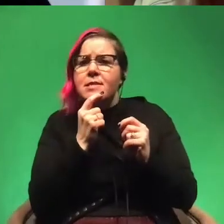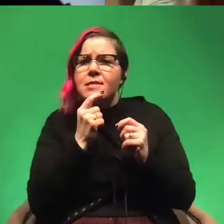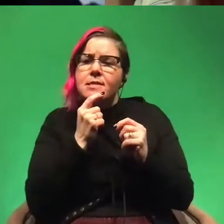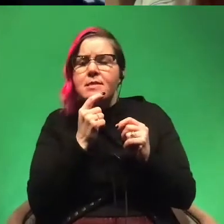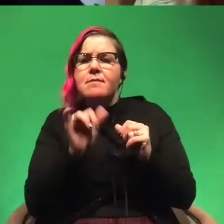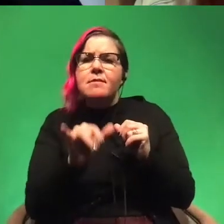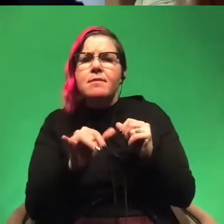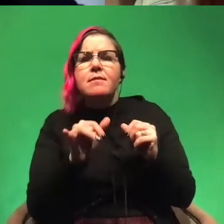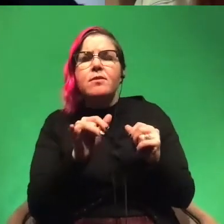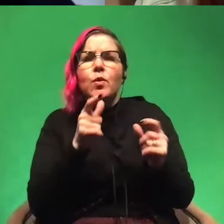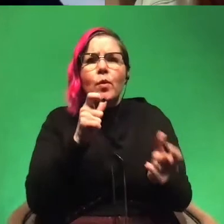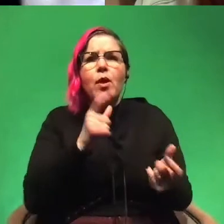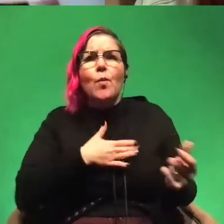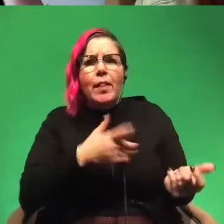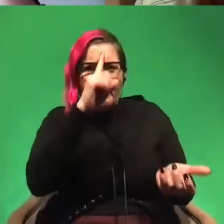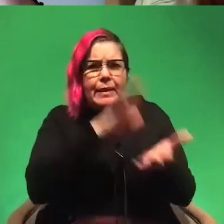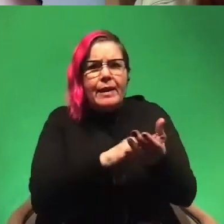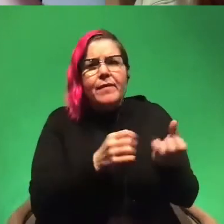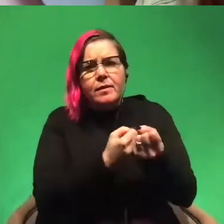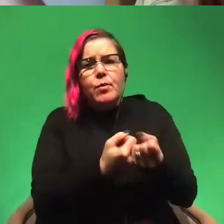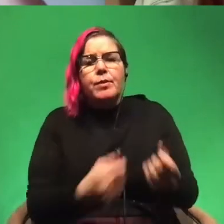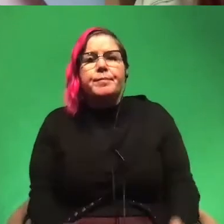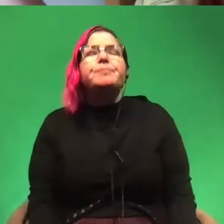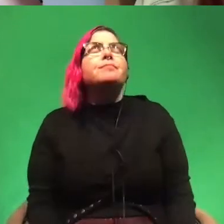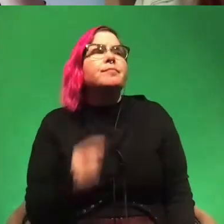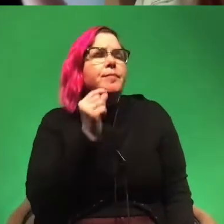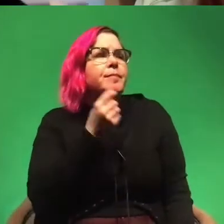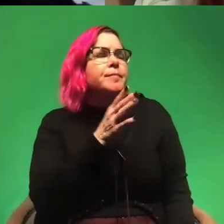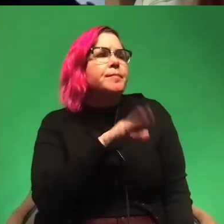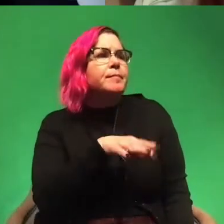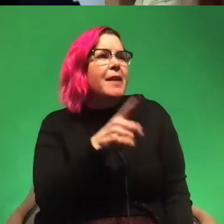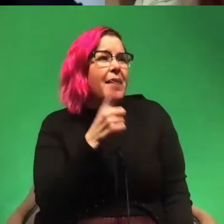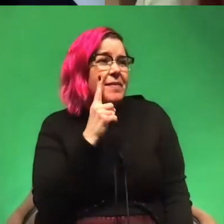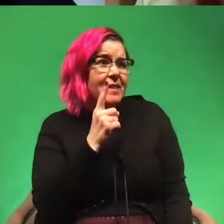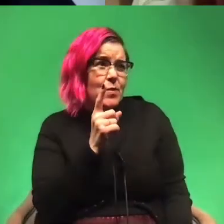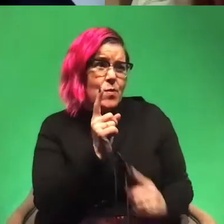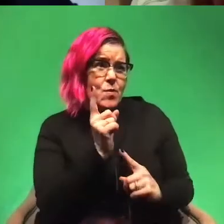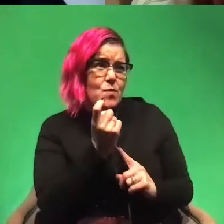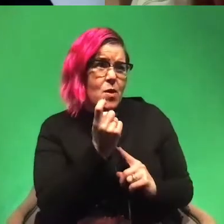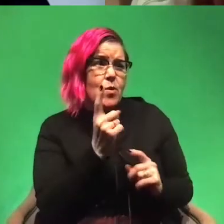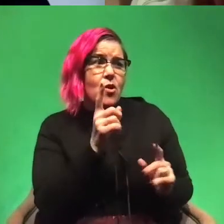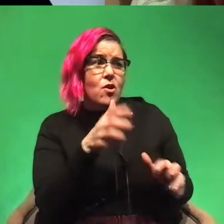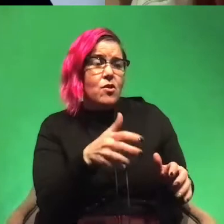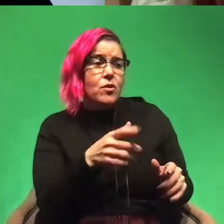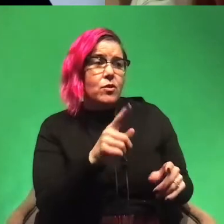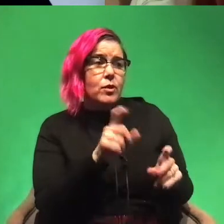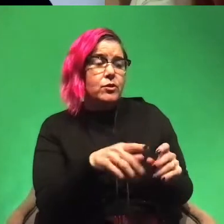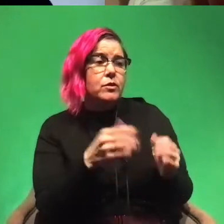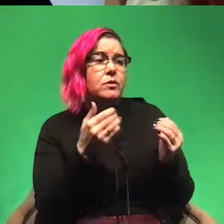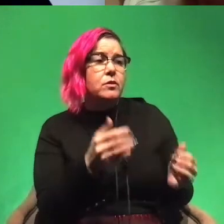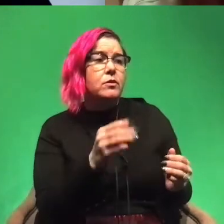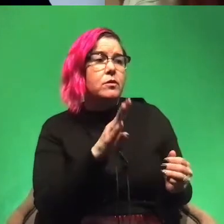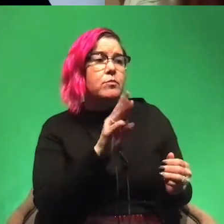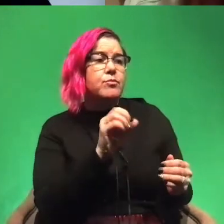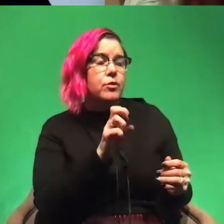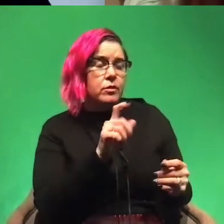they are willing to give their support to. Cool. I think we only have time for one more audience question. So I'm going to go with this one from Brooke